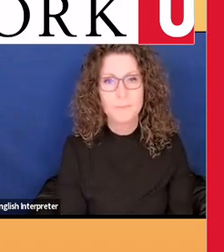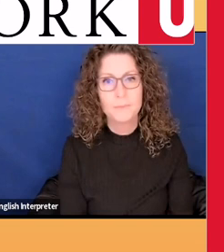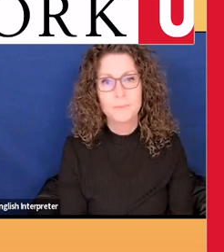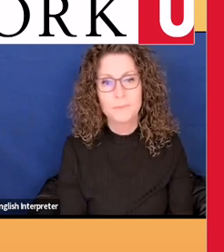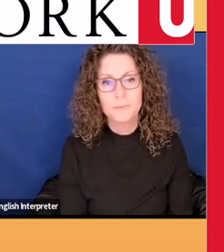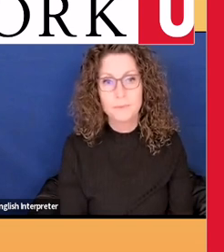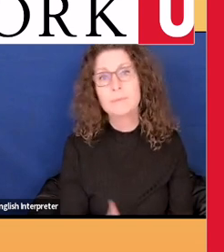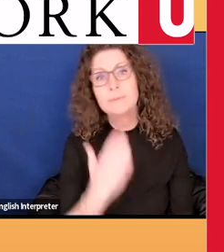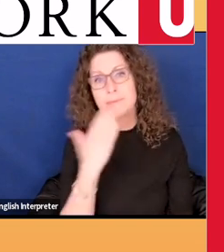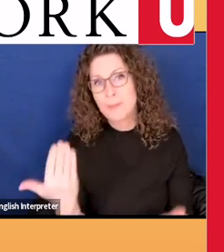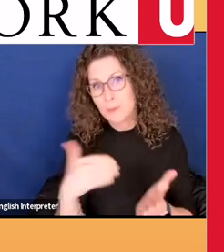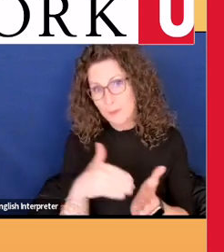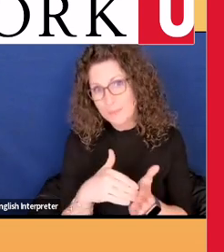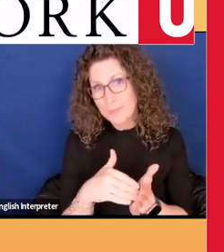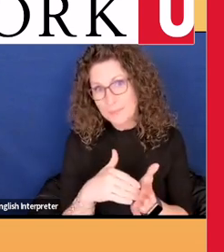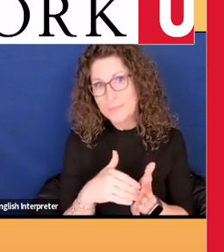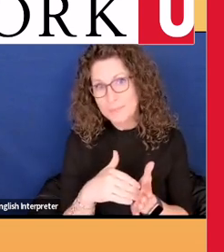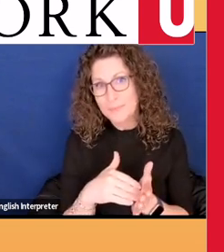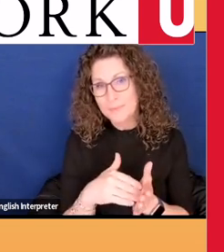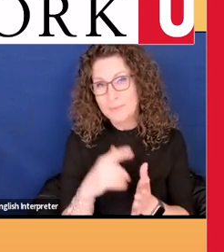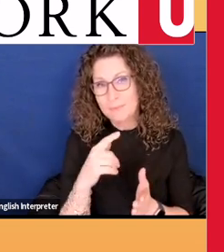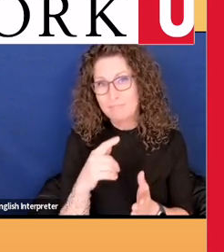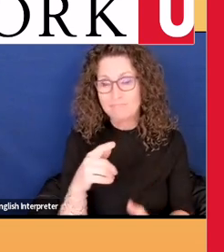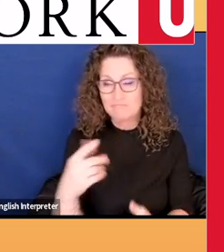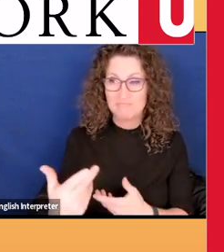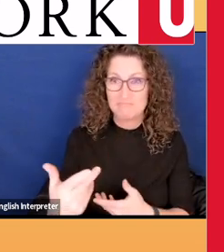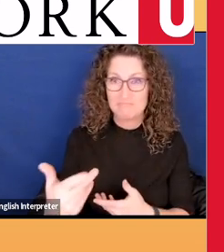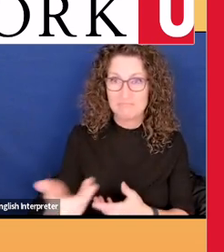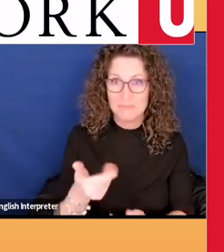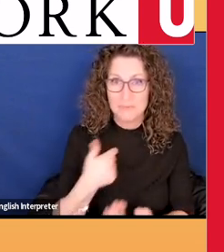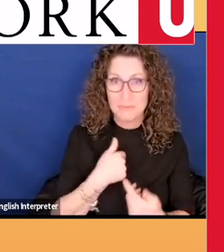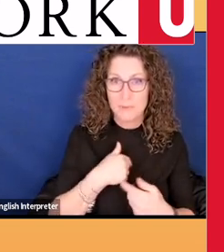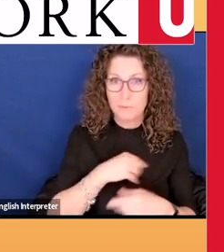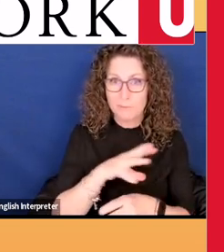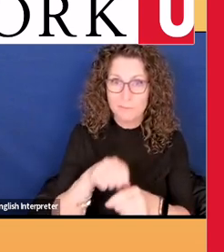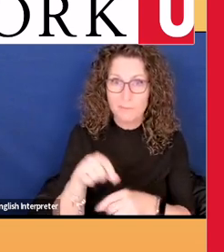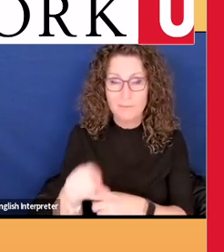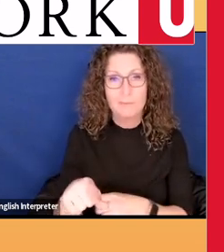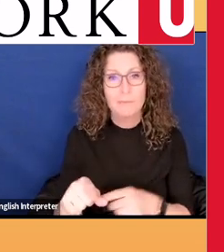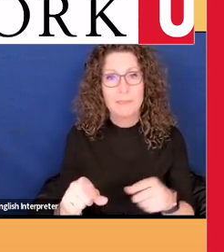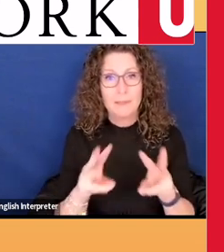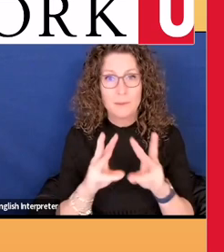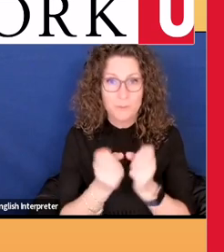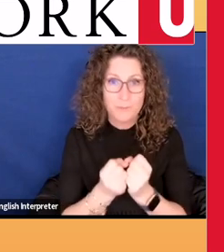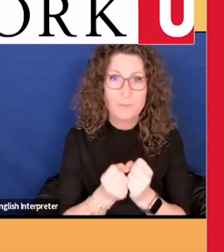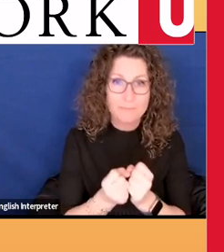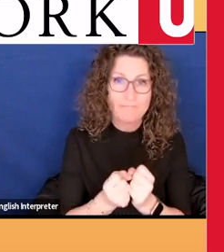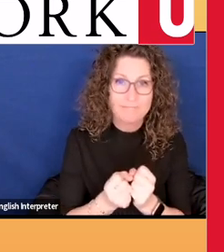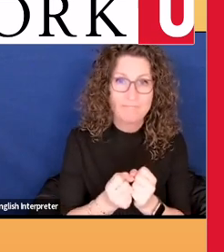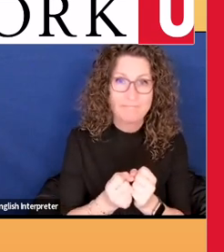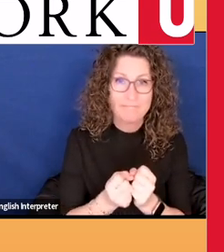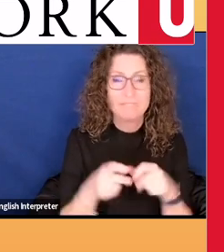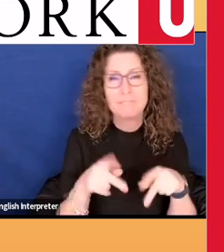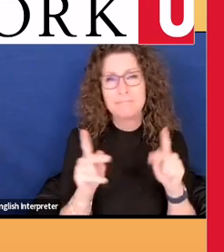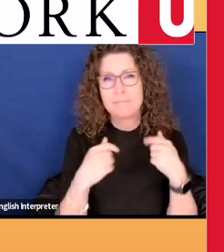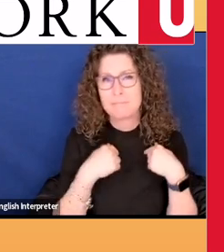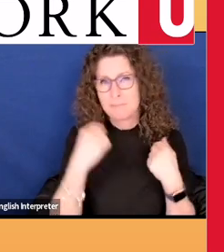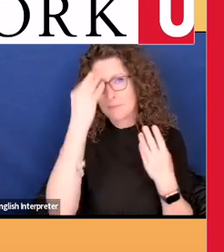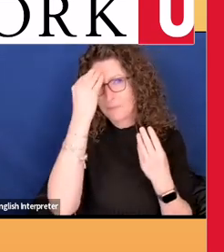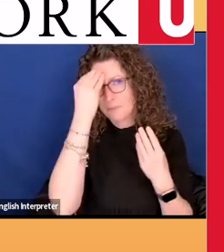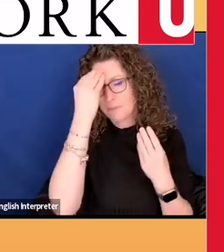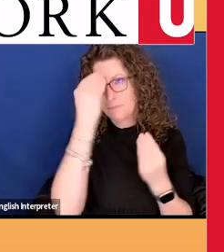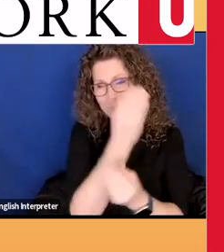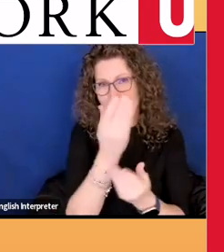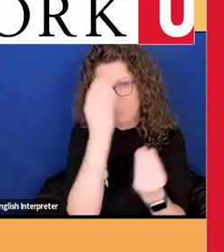Thanks again for inviting me to be part of this conversation and for sharing some of my thinking about